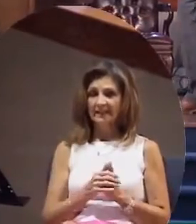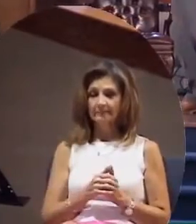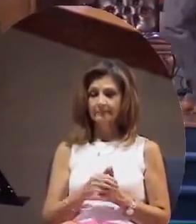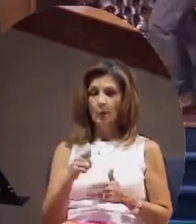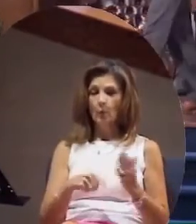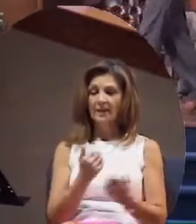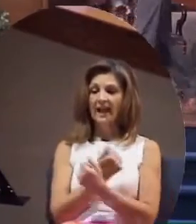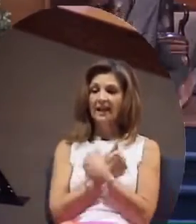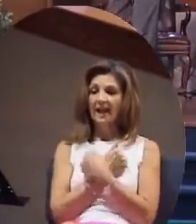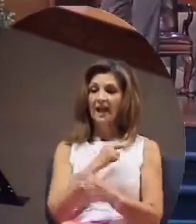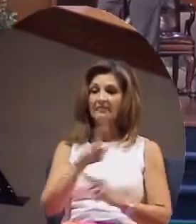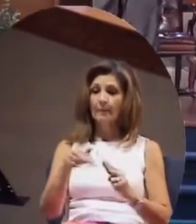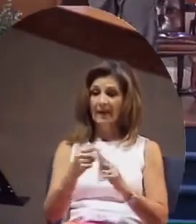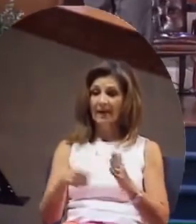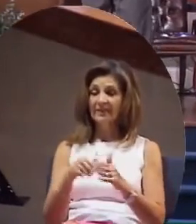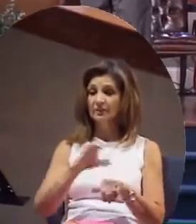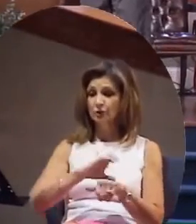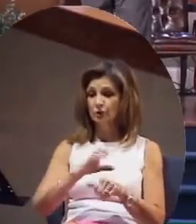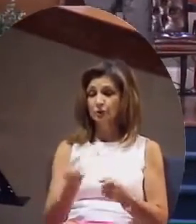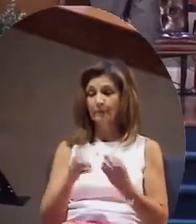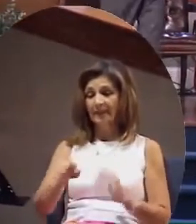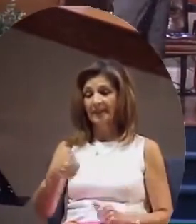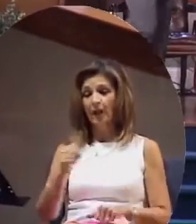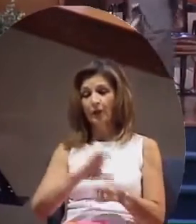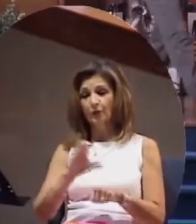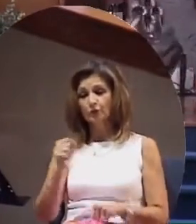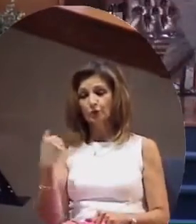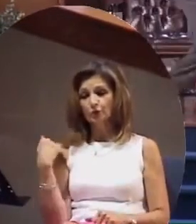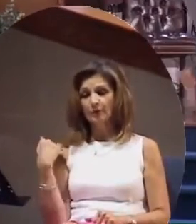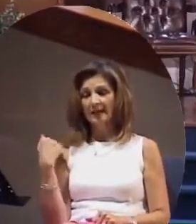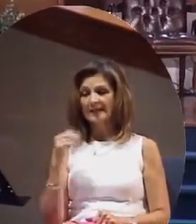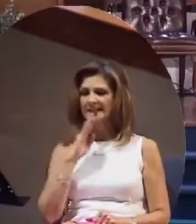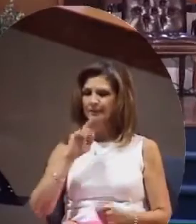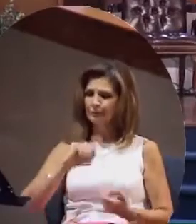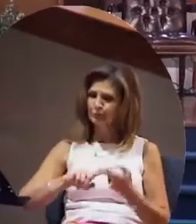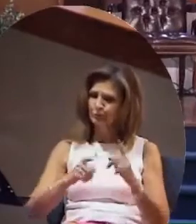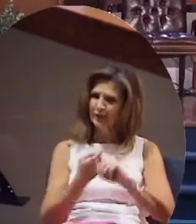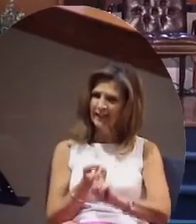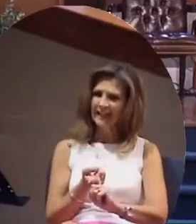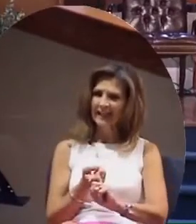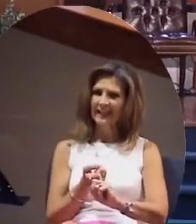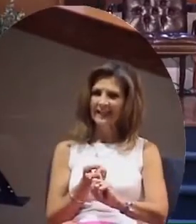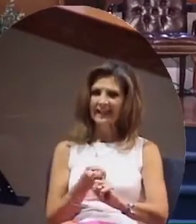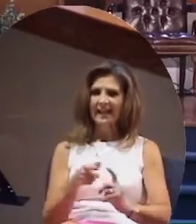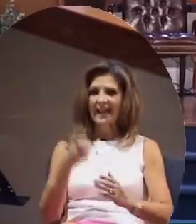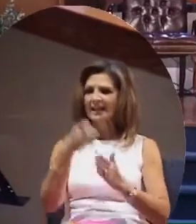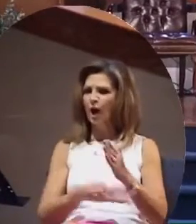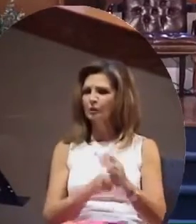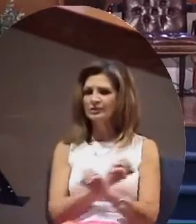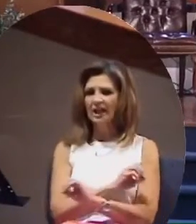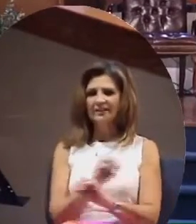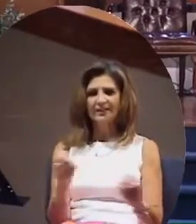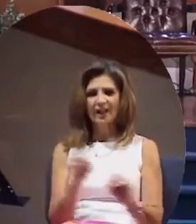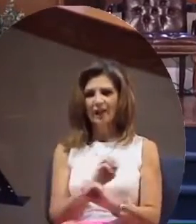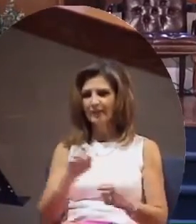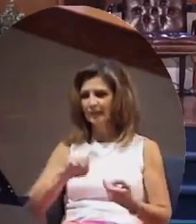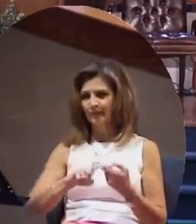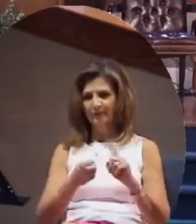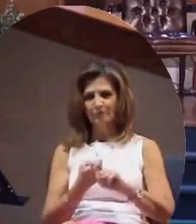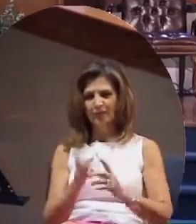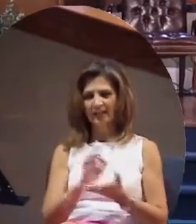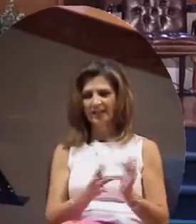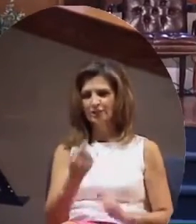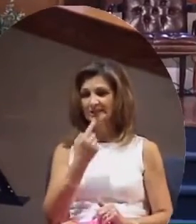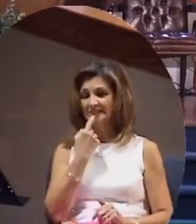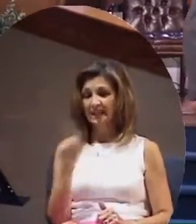I love about this church and many others that I've been to lately is being friendly. It don't cost nothing. Amen. Jesus said